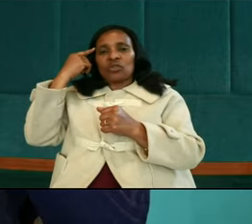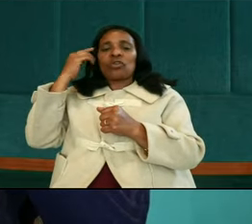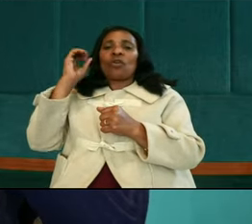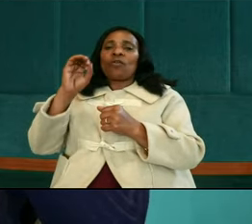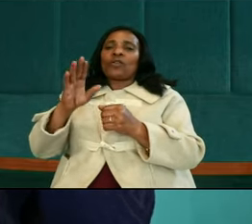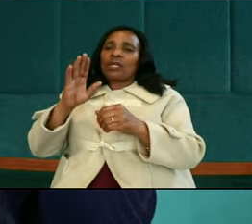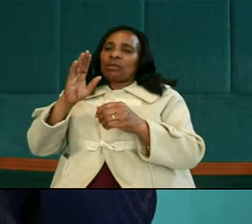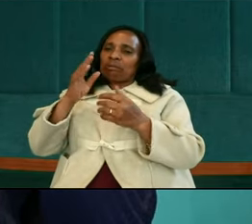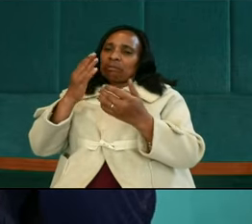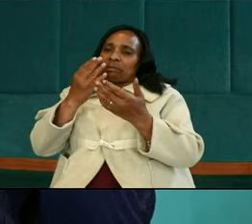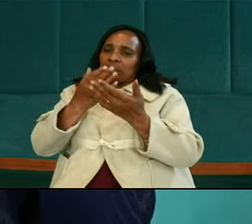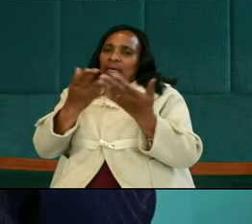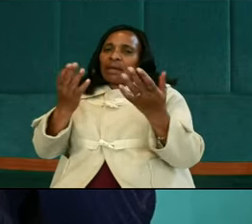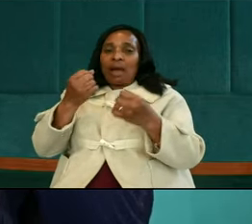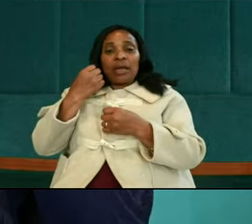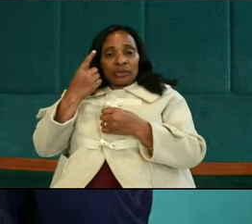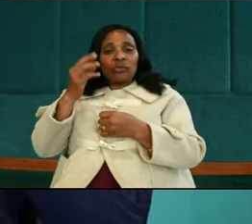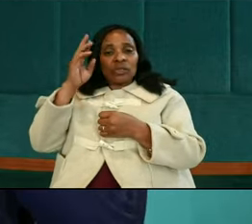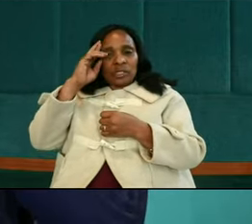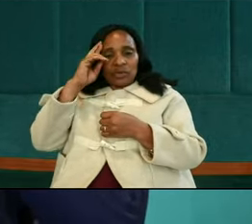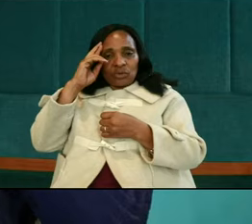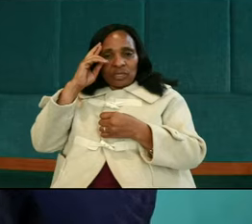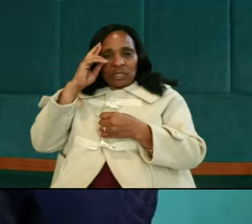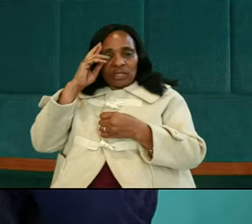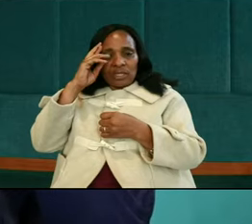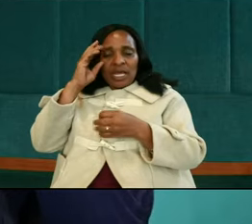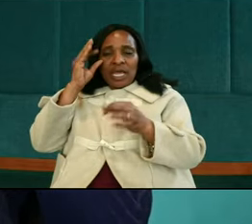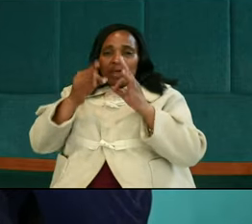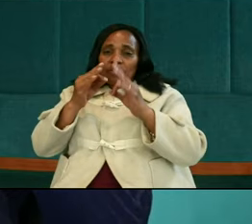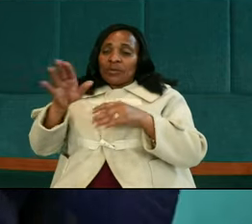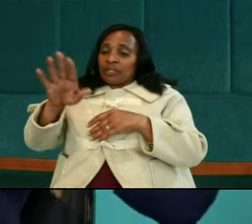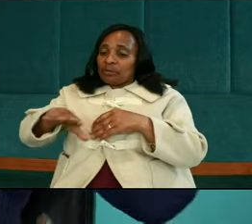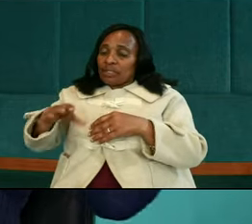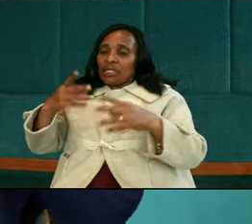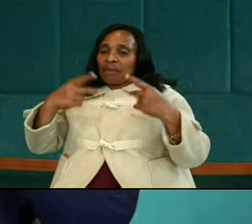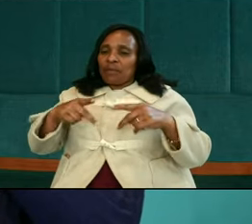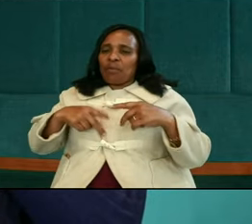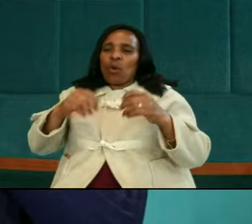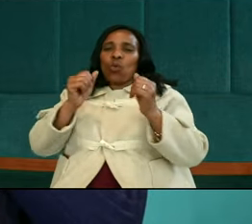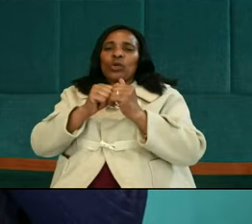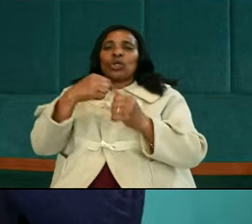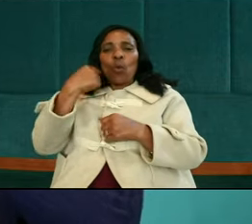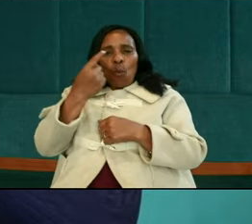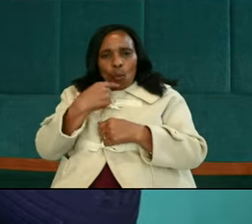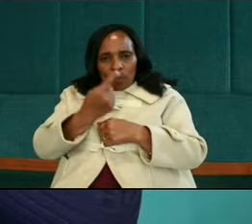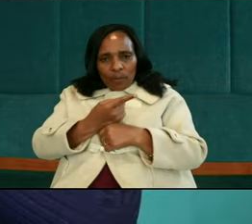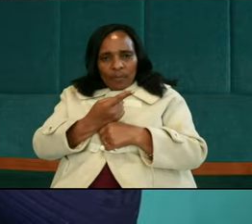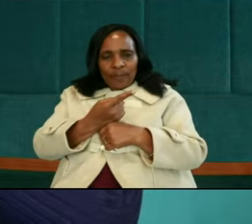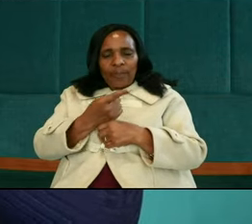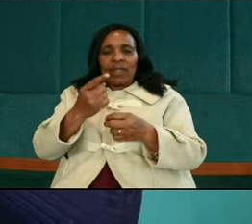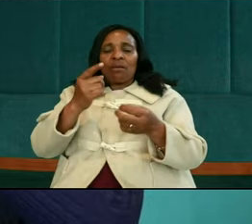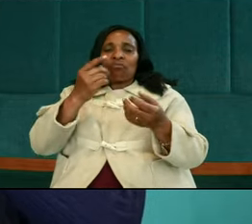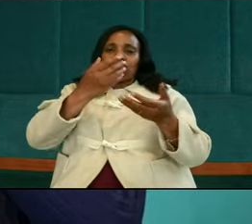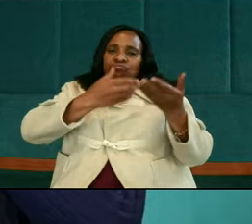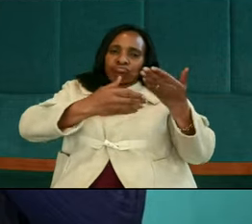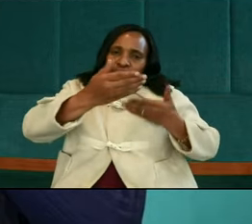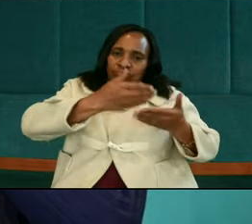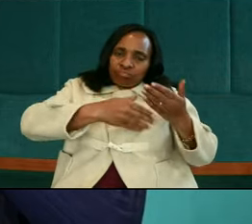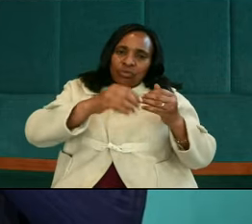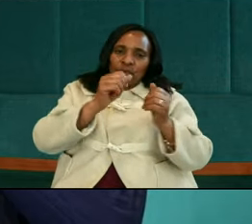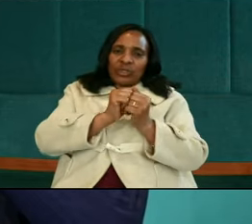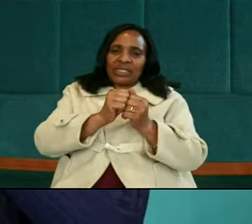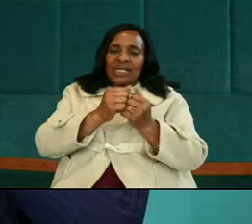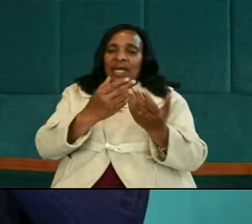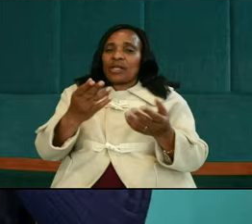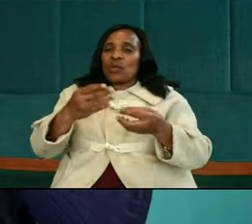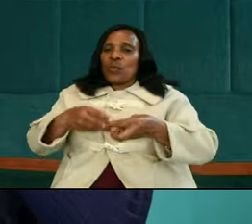reason, mm-hmm. if there is space for people with whom you would relate with, and you're not in any way